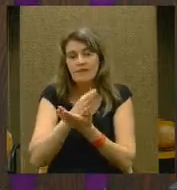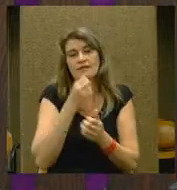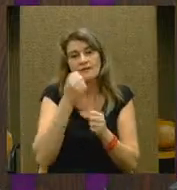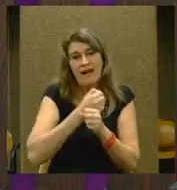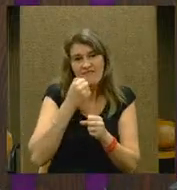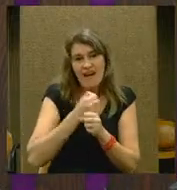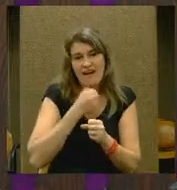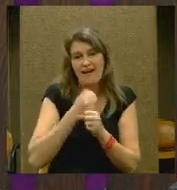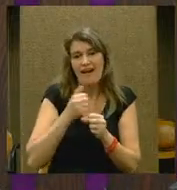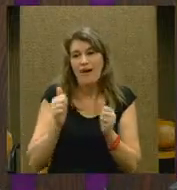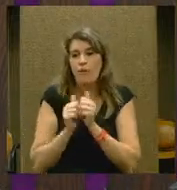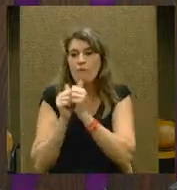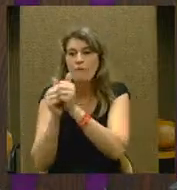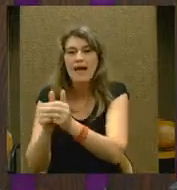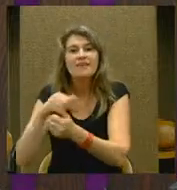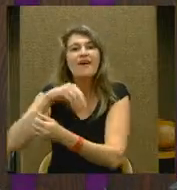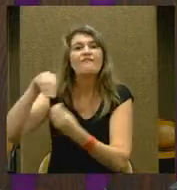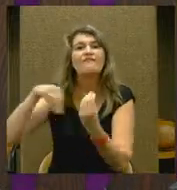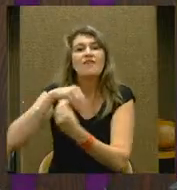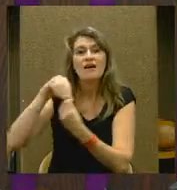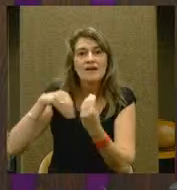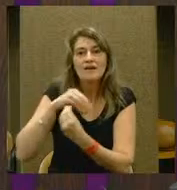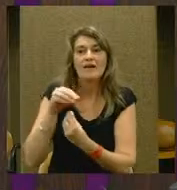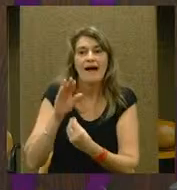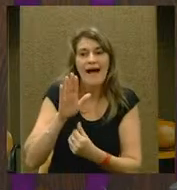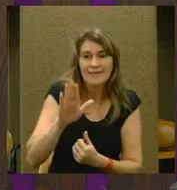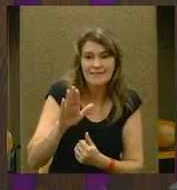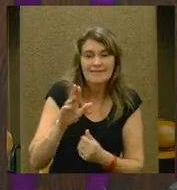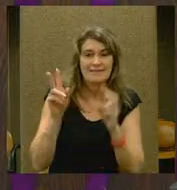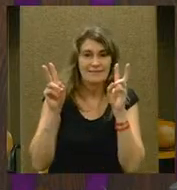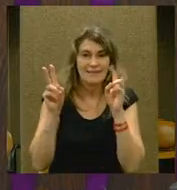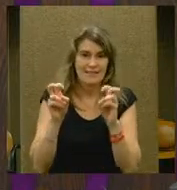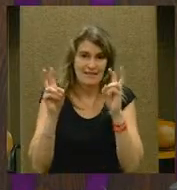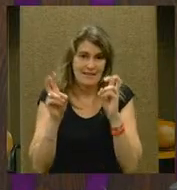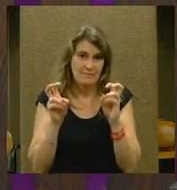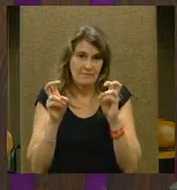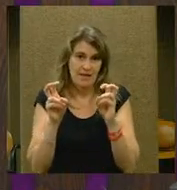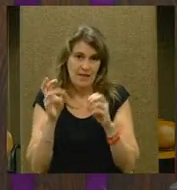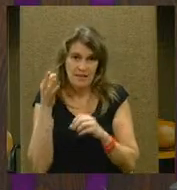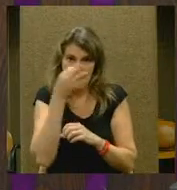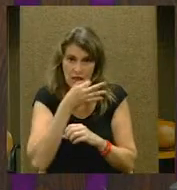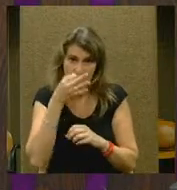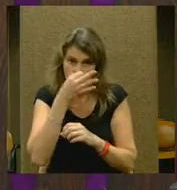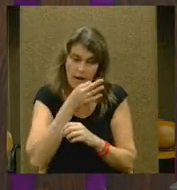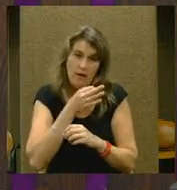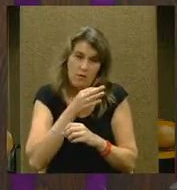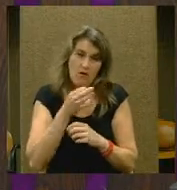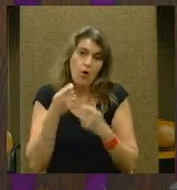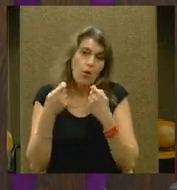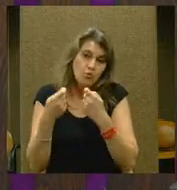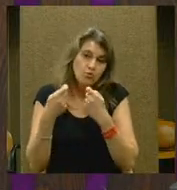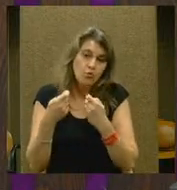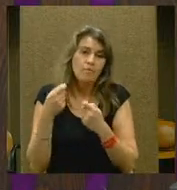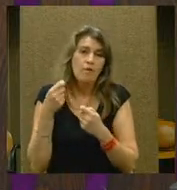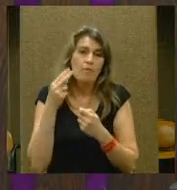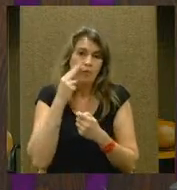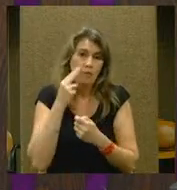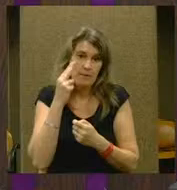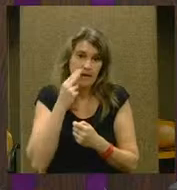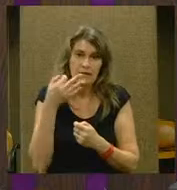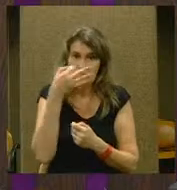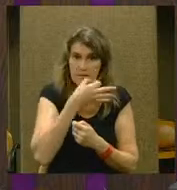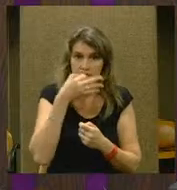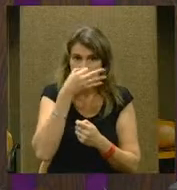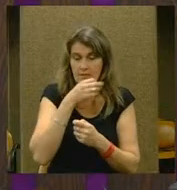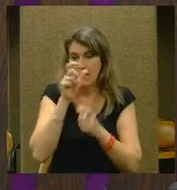who are working and accompanying the families and the people who are suffering from this reality, which is